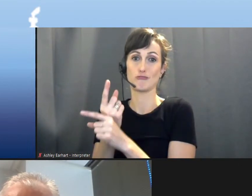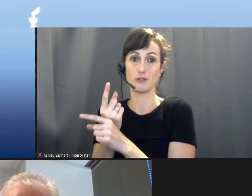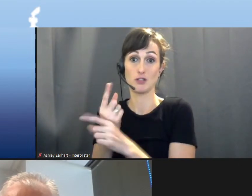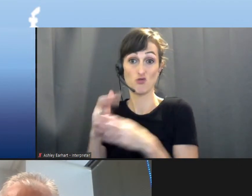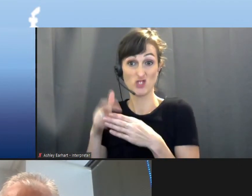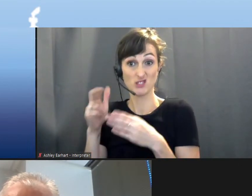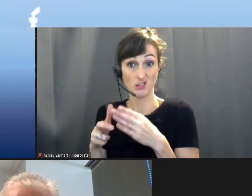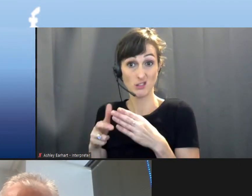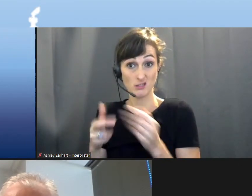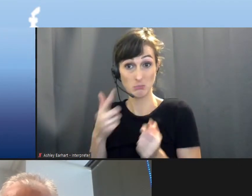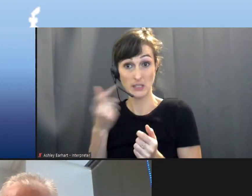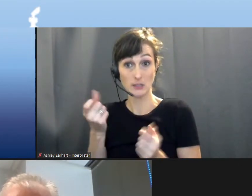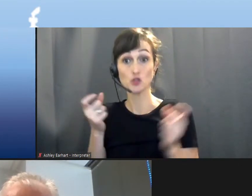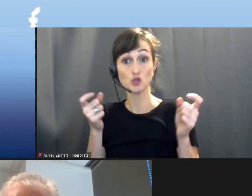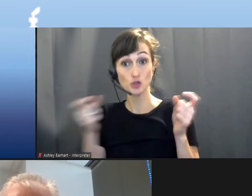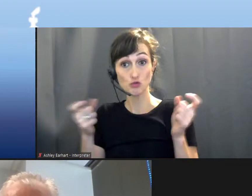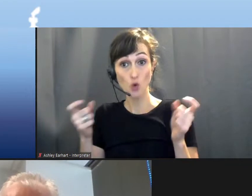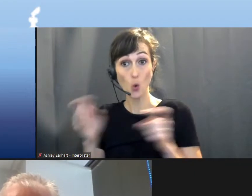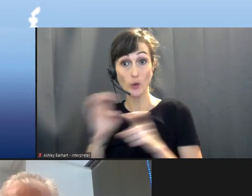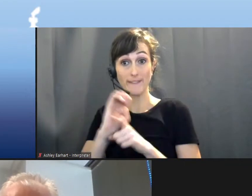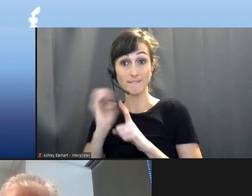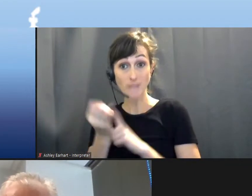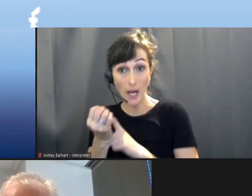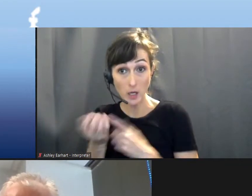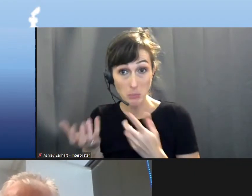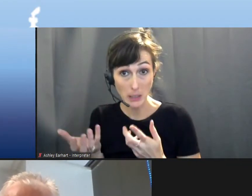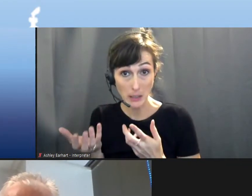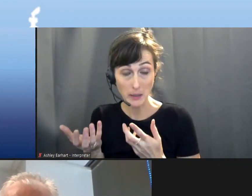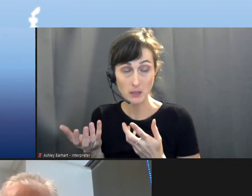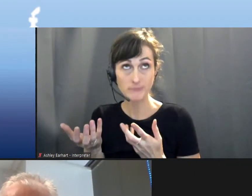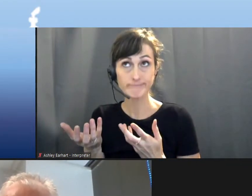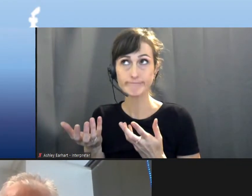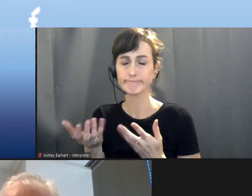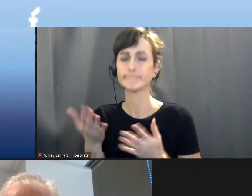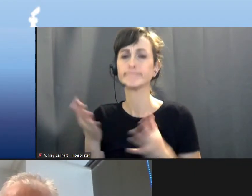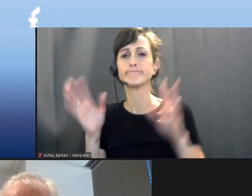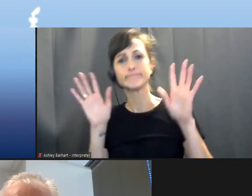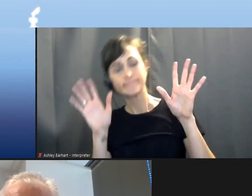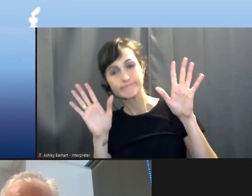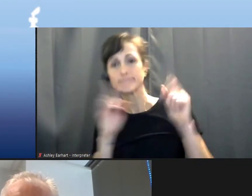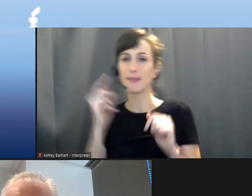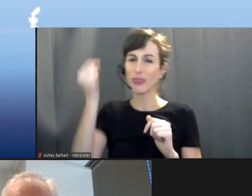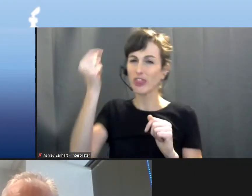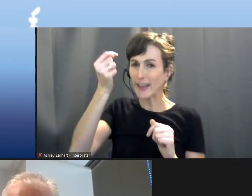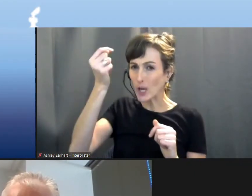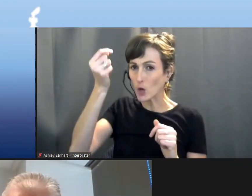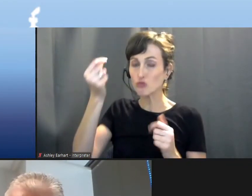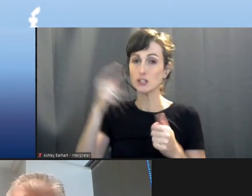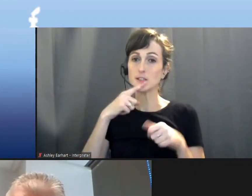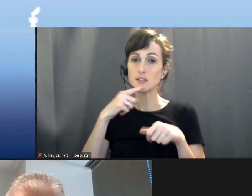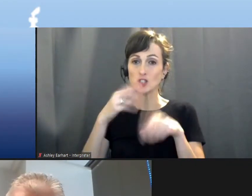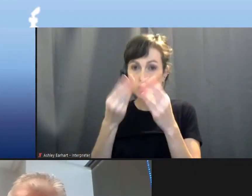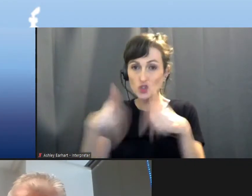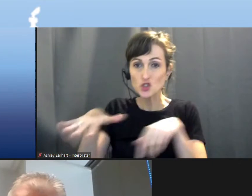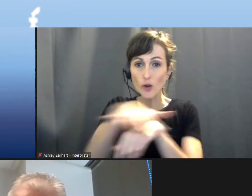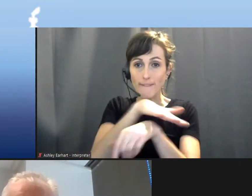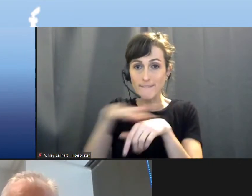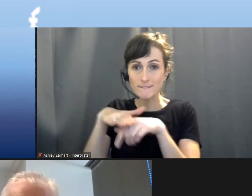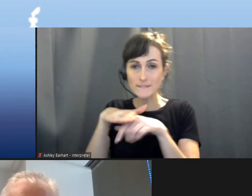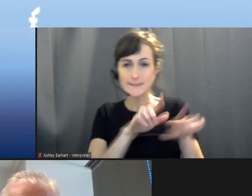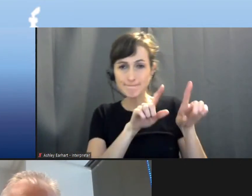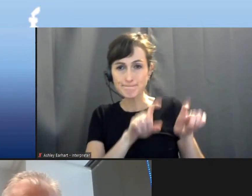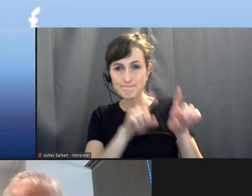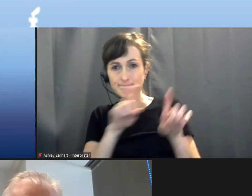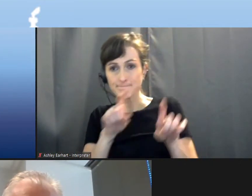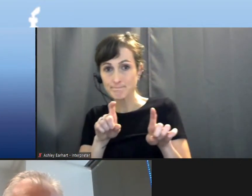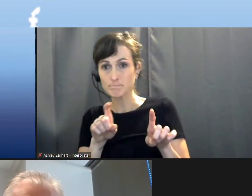result because it was a controlled environment? Because theoretically, the surface exams,